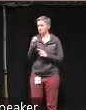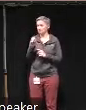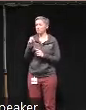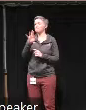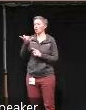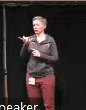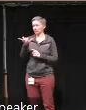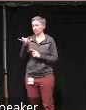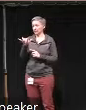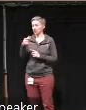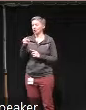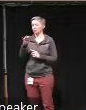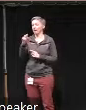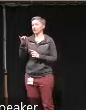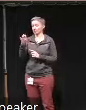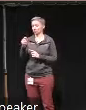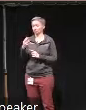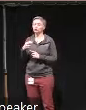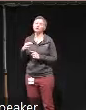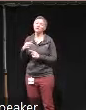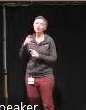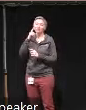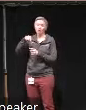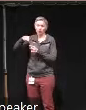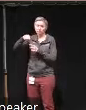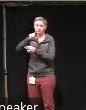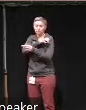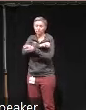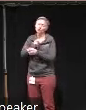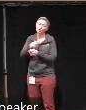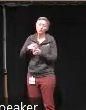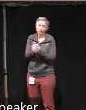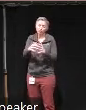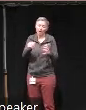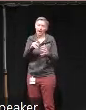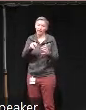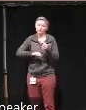leadership, we've been also growing that administrative support as well.